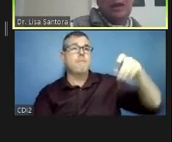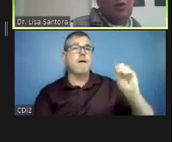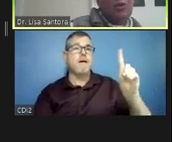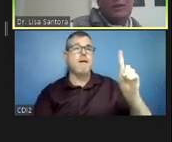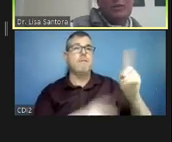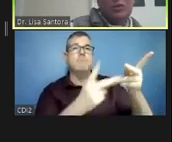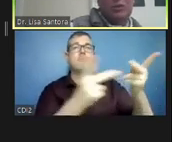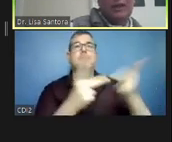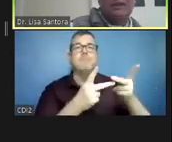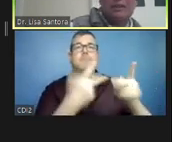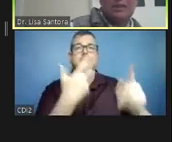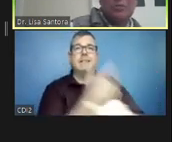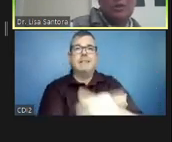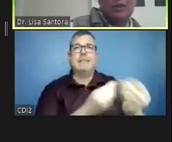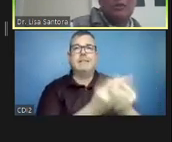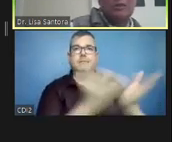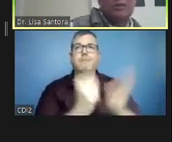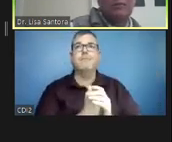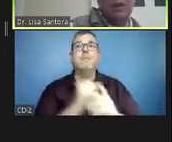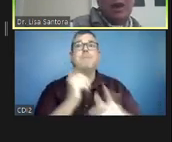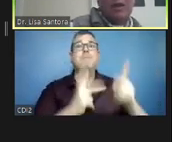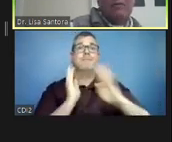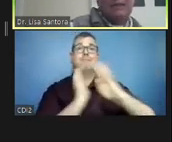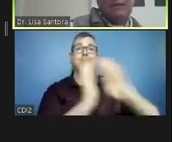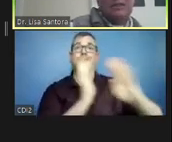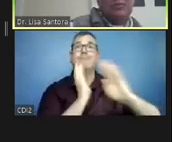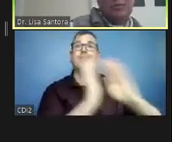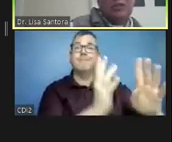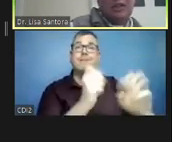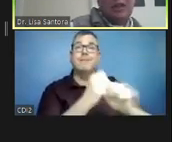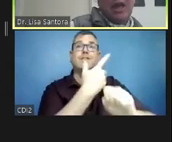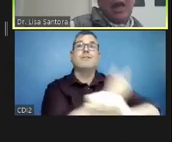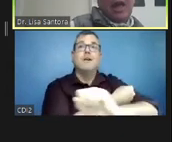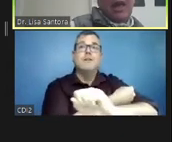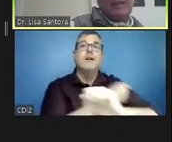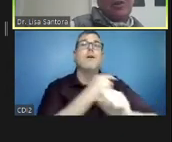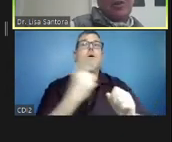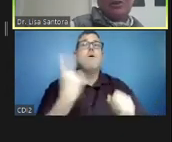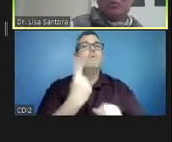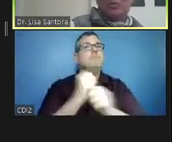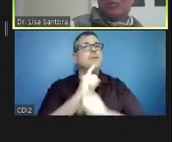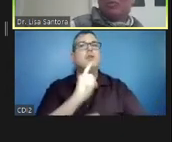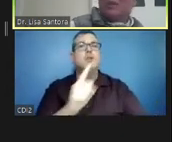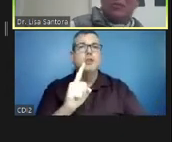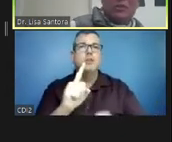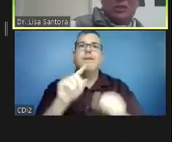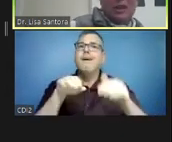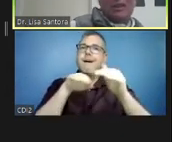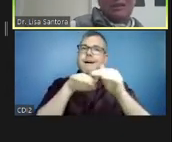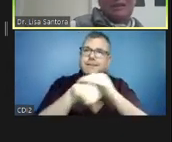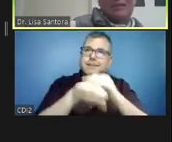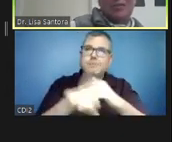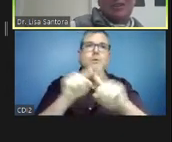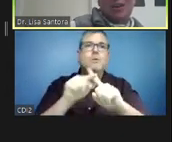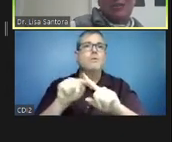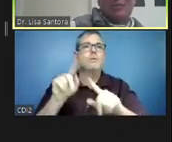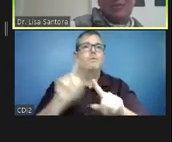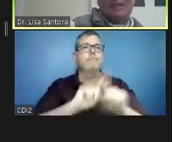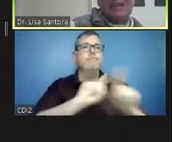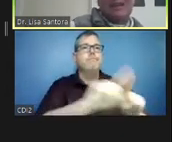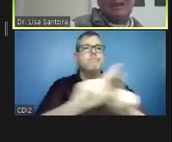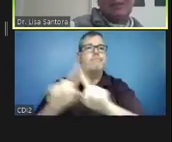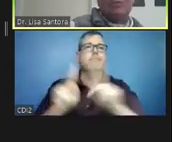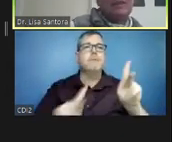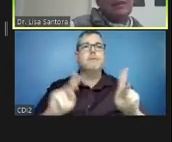can, again, always are ensuring accessible and inclusive vaccine distribution. And also, we've been really fortunate. I started off the